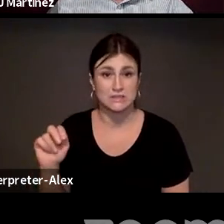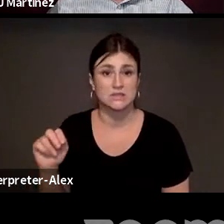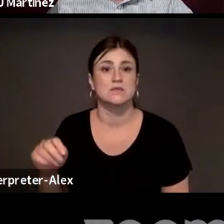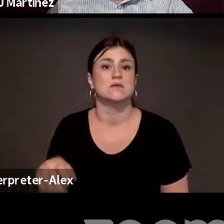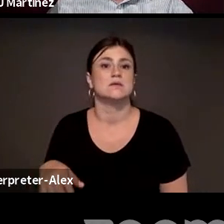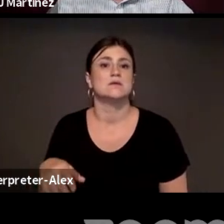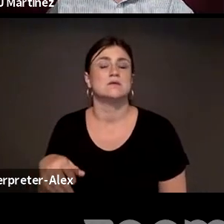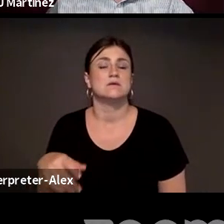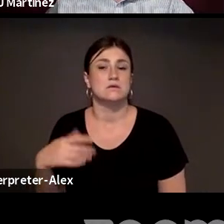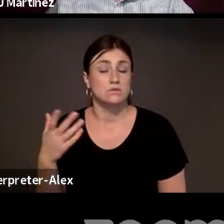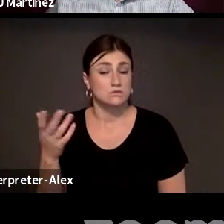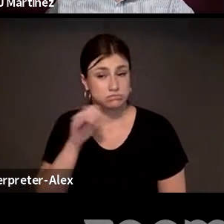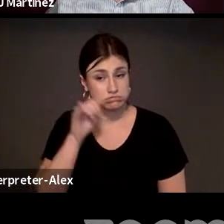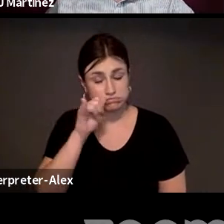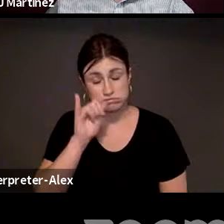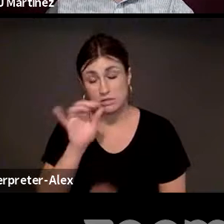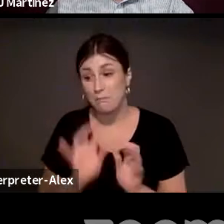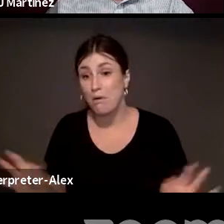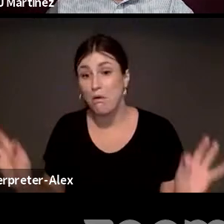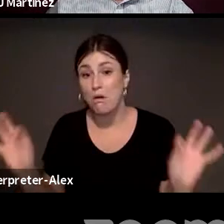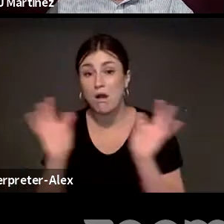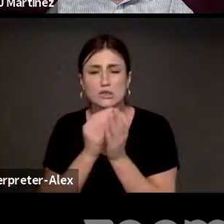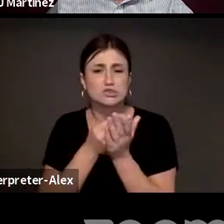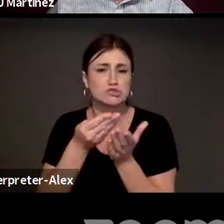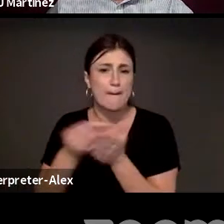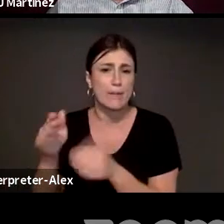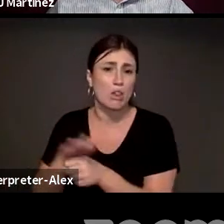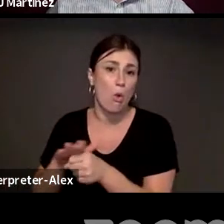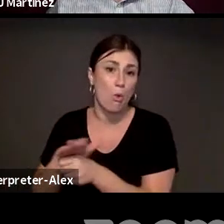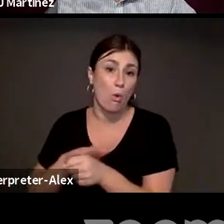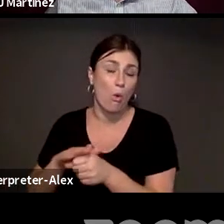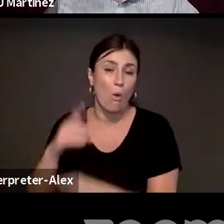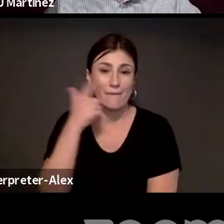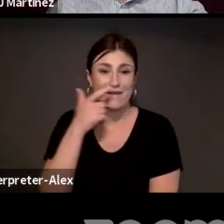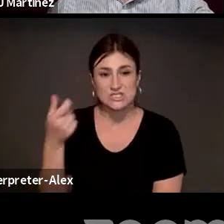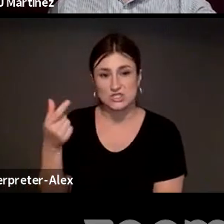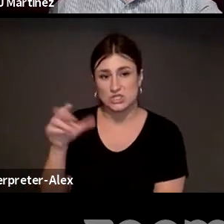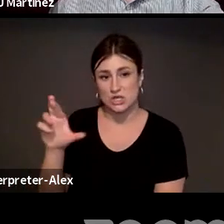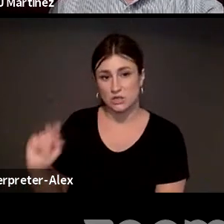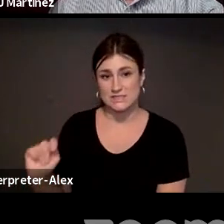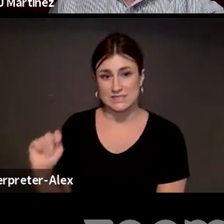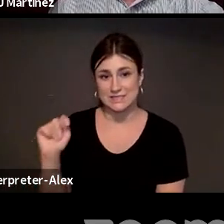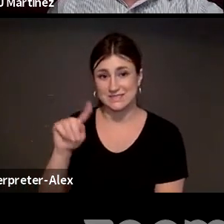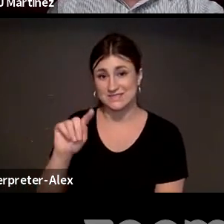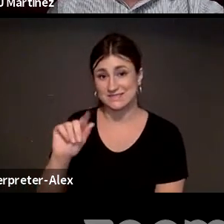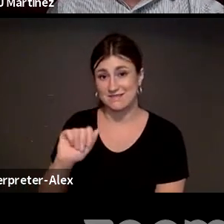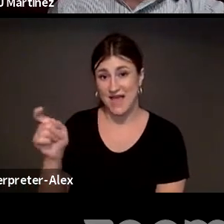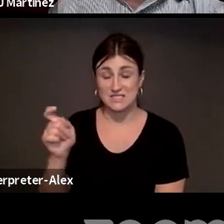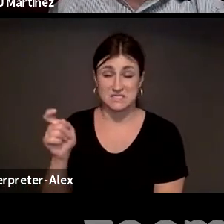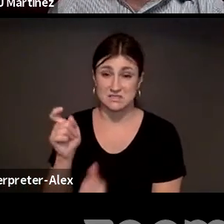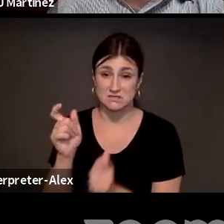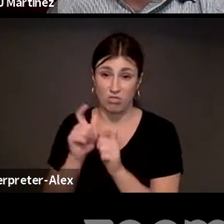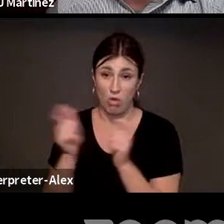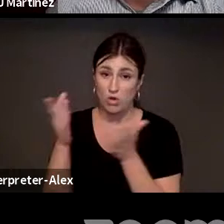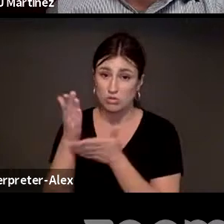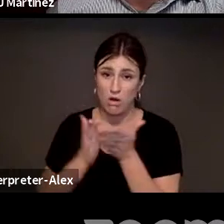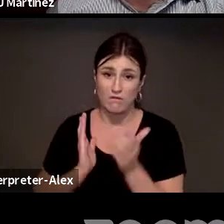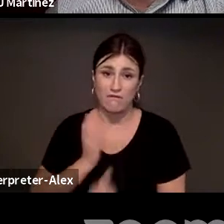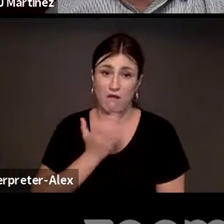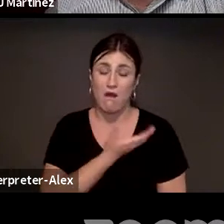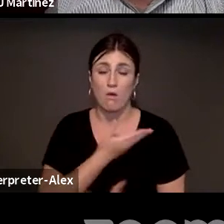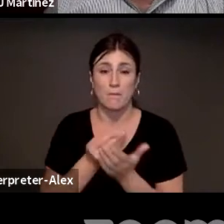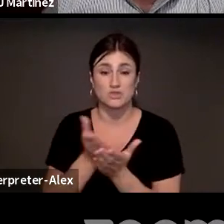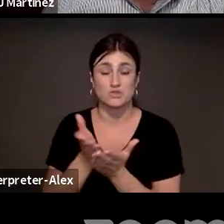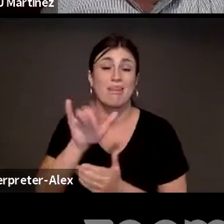local and, you know, spend here in the city to help grow our GRT base. So, you know, with that, that helps increase revenue